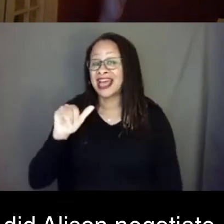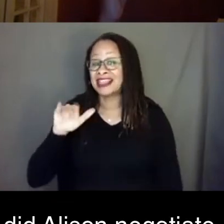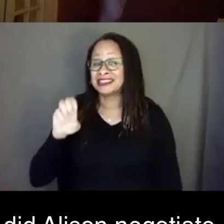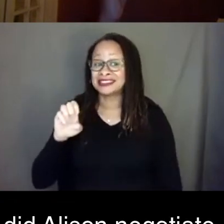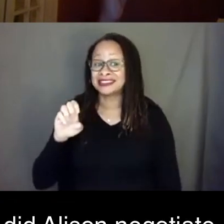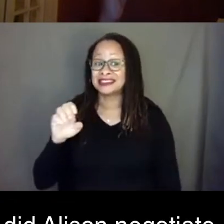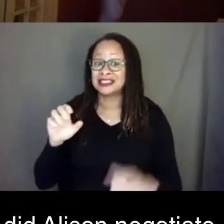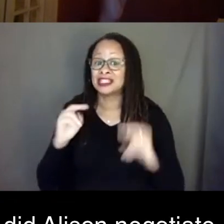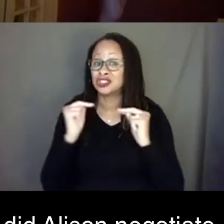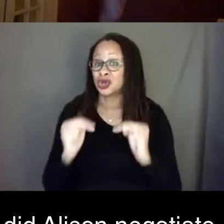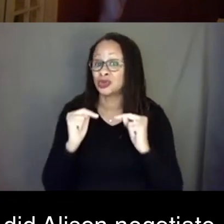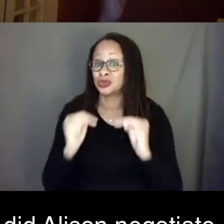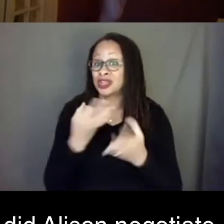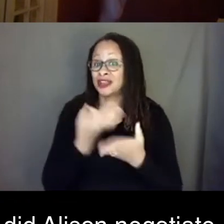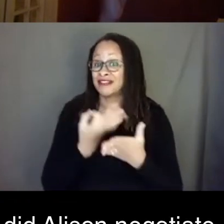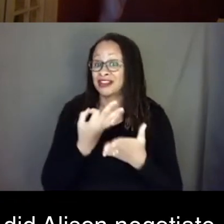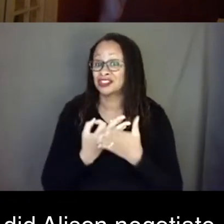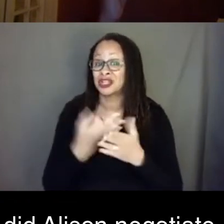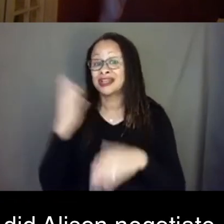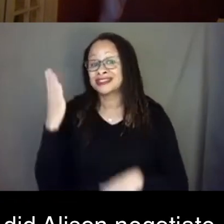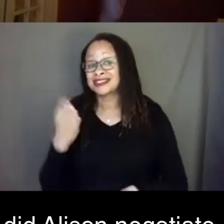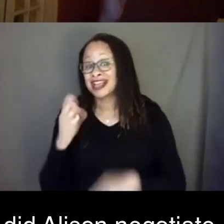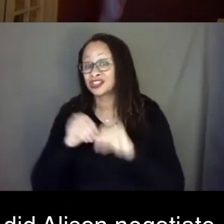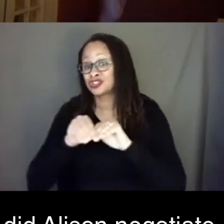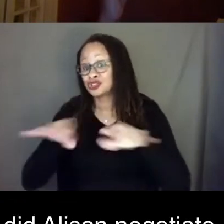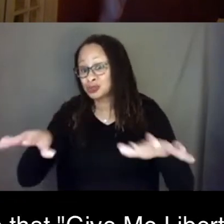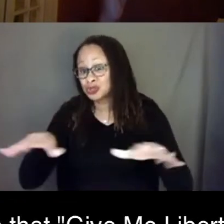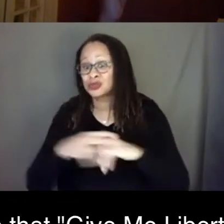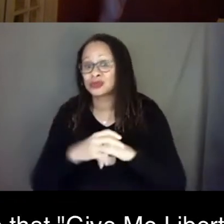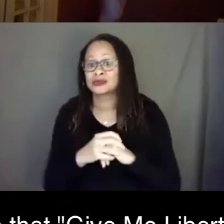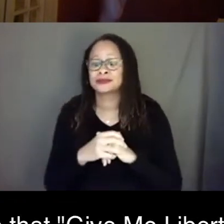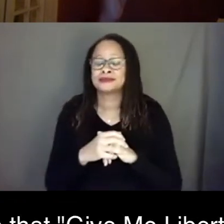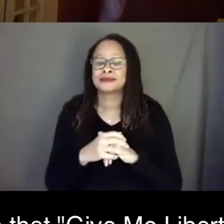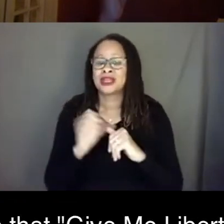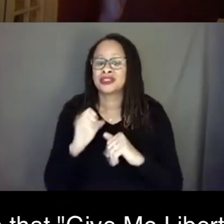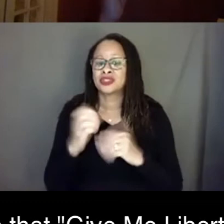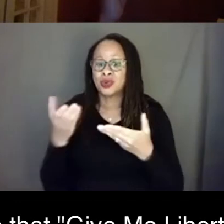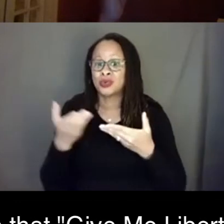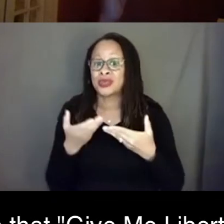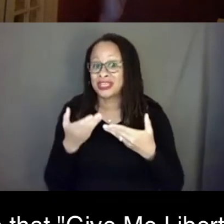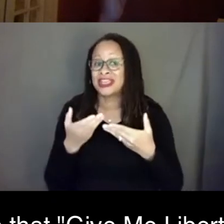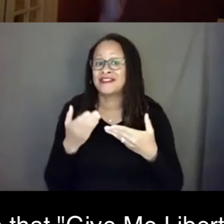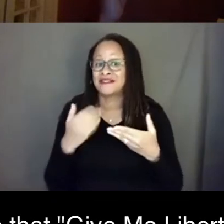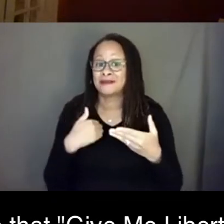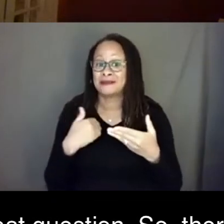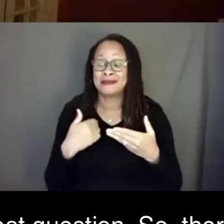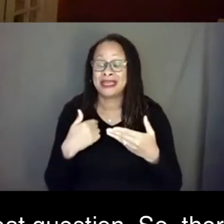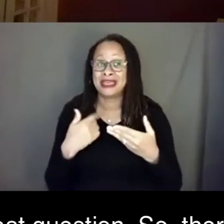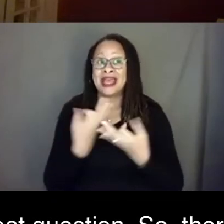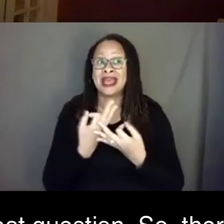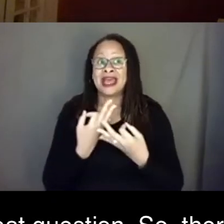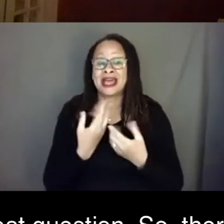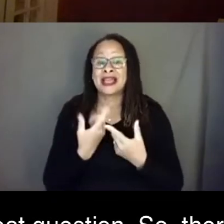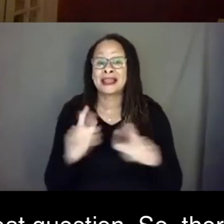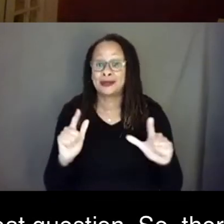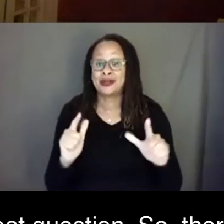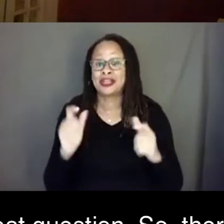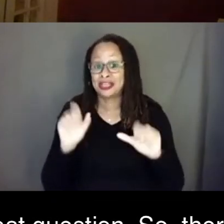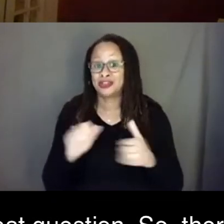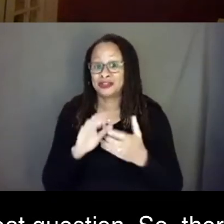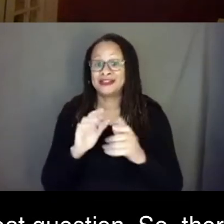did Alice negotiate financing / distribution so that Give Me Liberty could keep Lolo as a star? Great question.